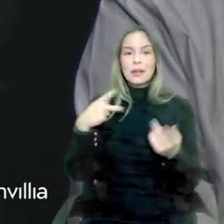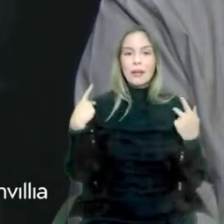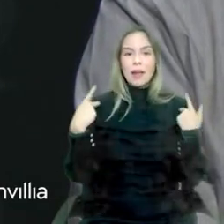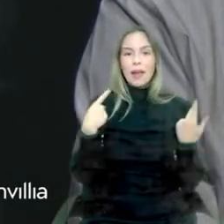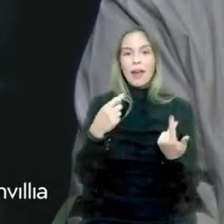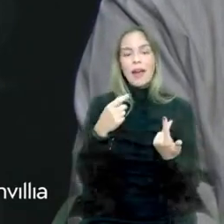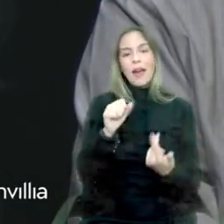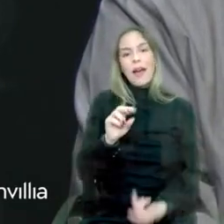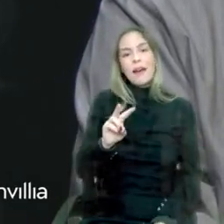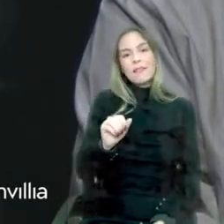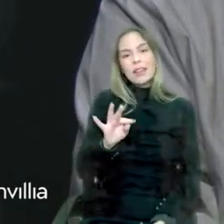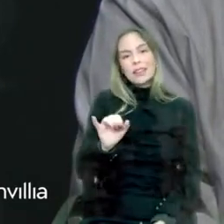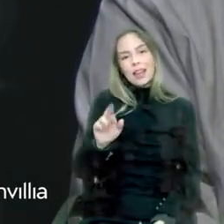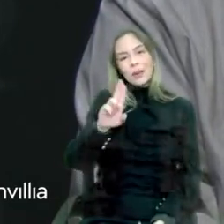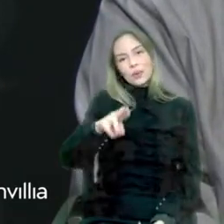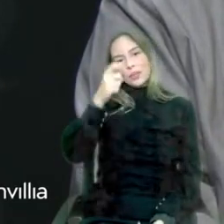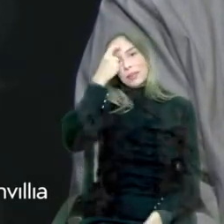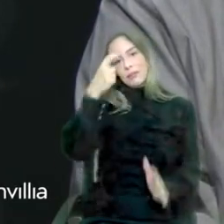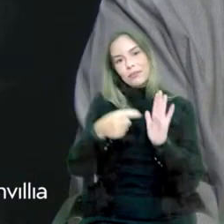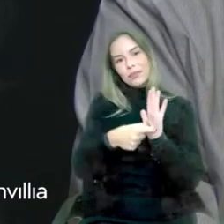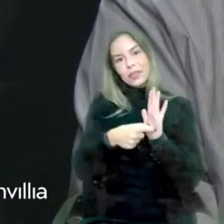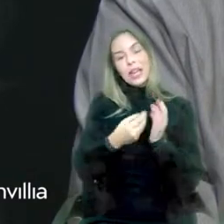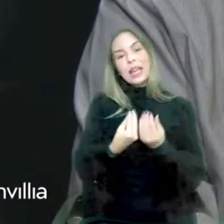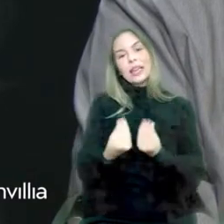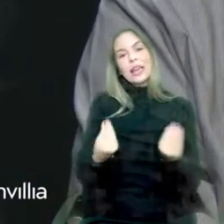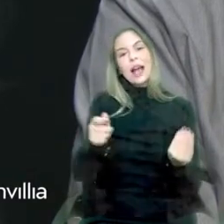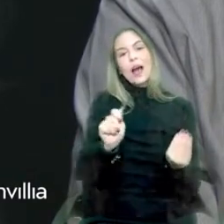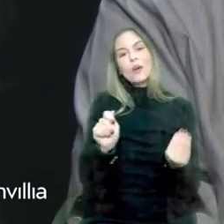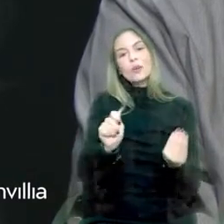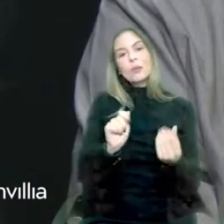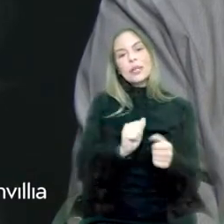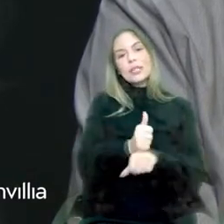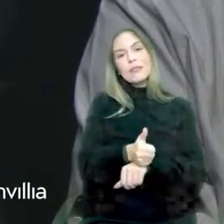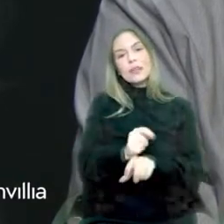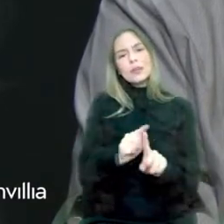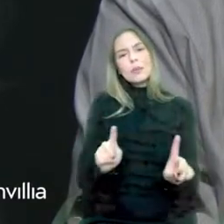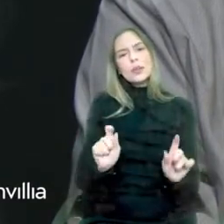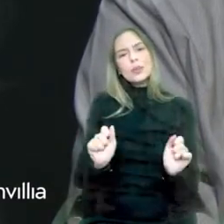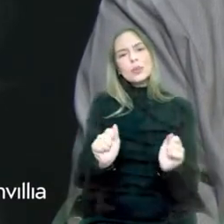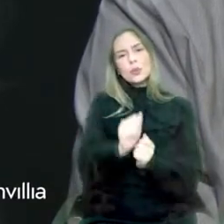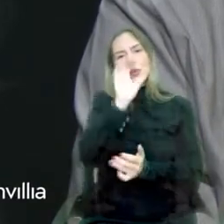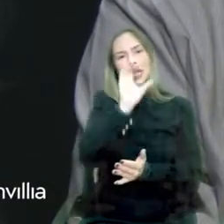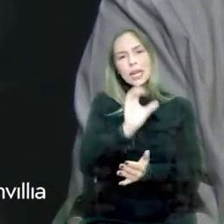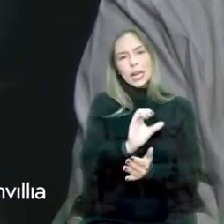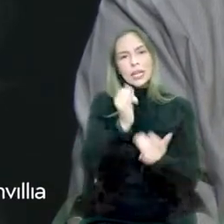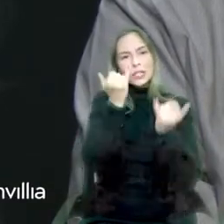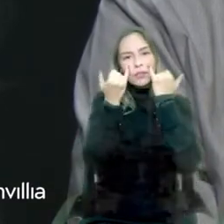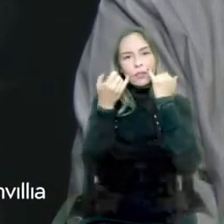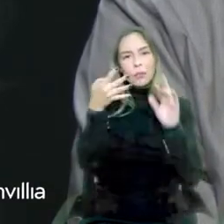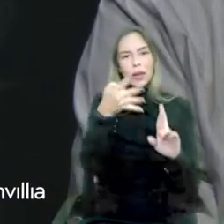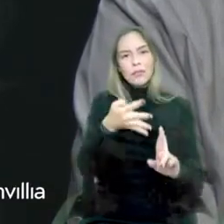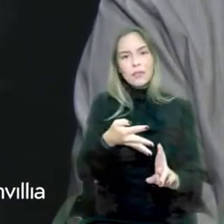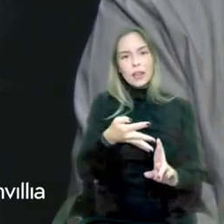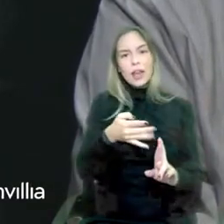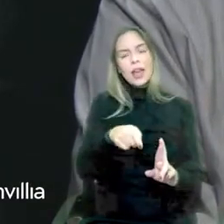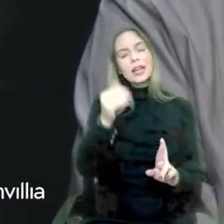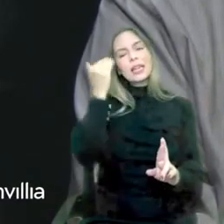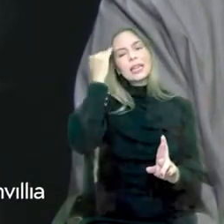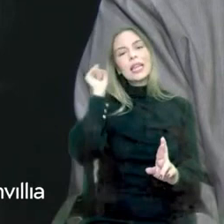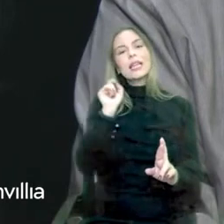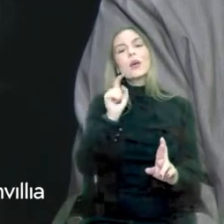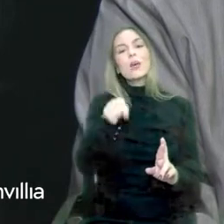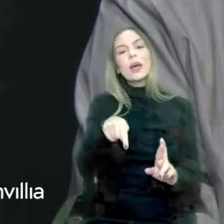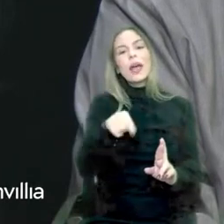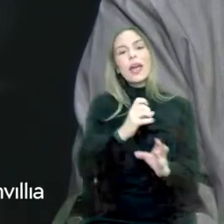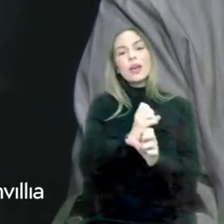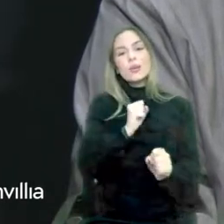automatic services. But with their customer base, they understood that the results were pretty much the